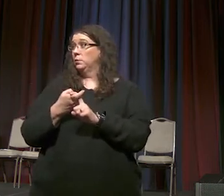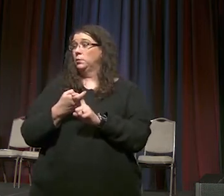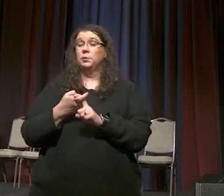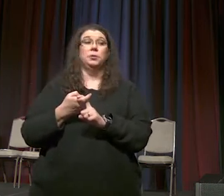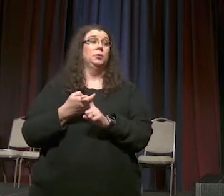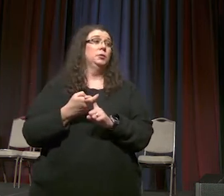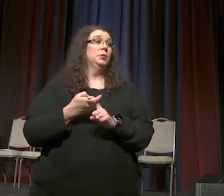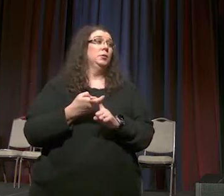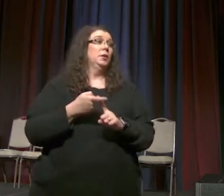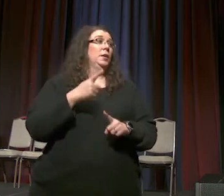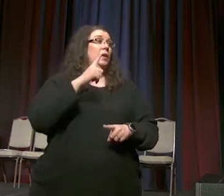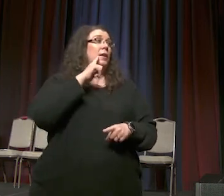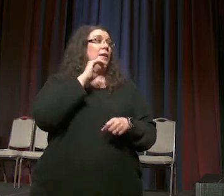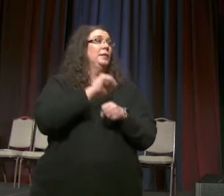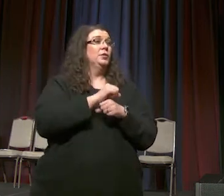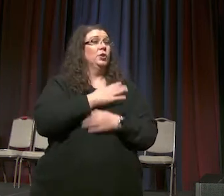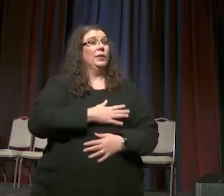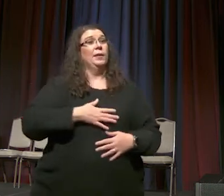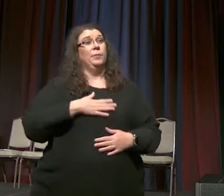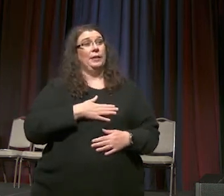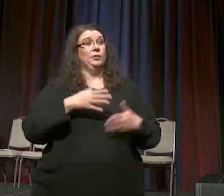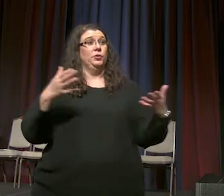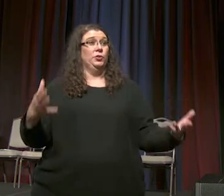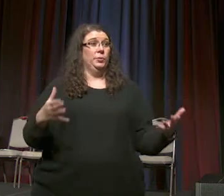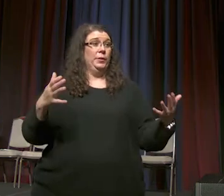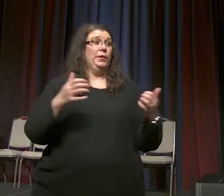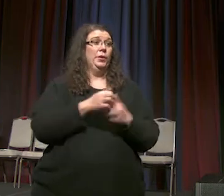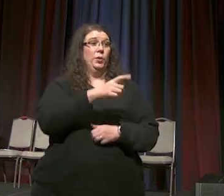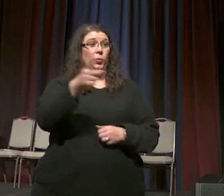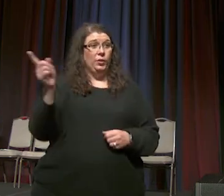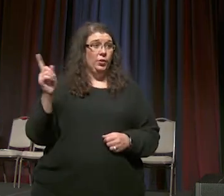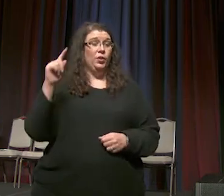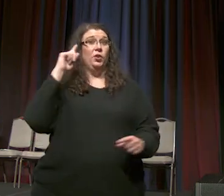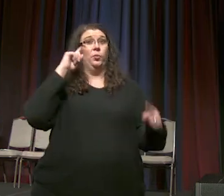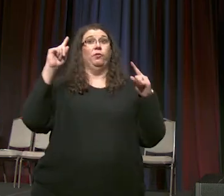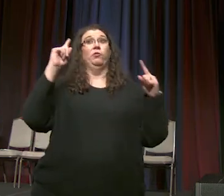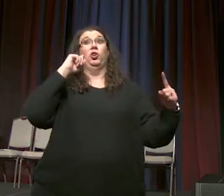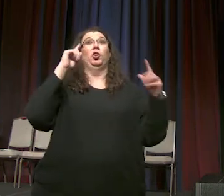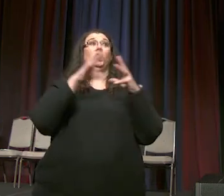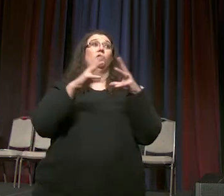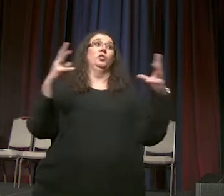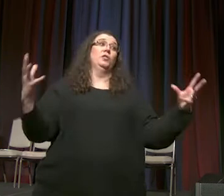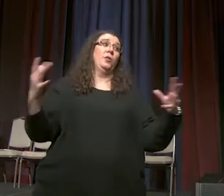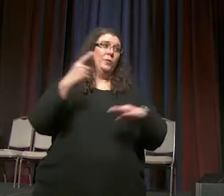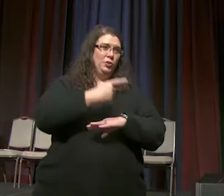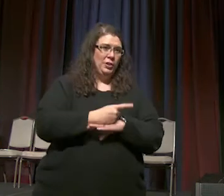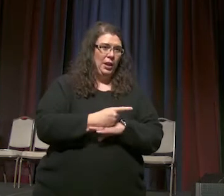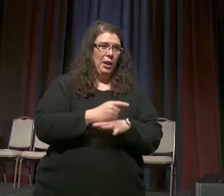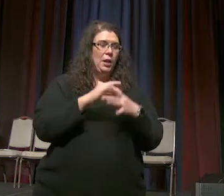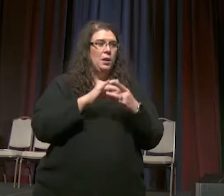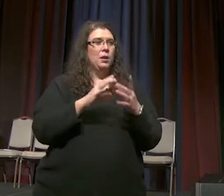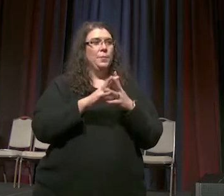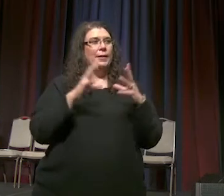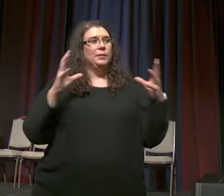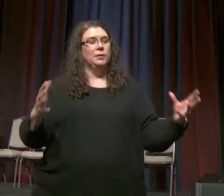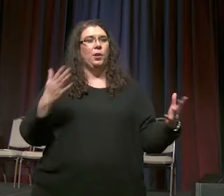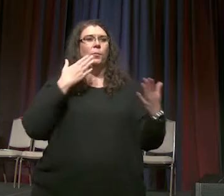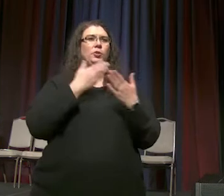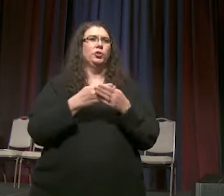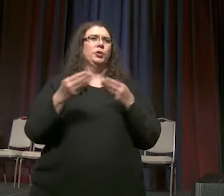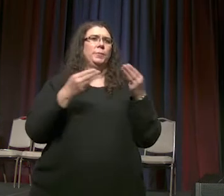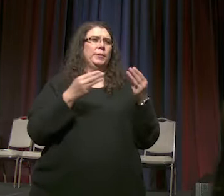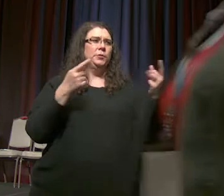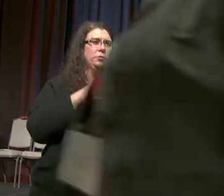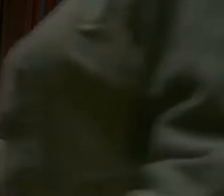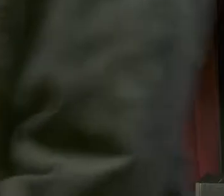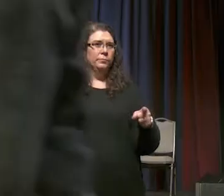It is certainly a pleasure to be with you. We have heard so much today about so much good ministry going on